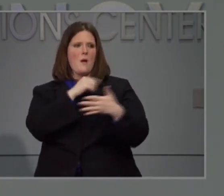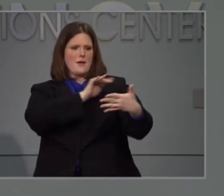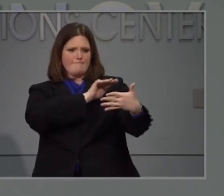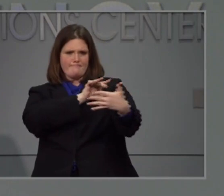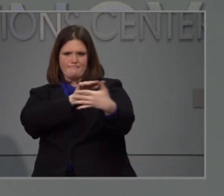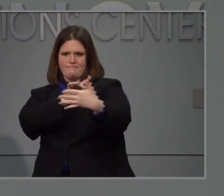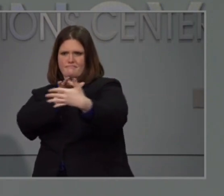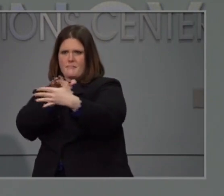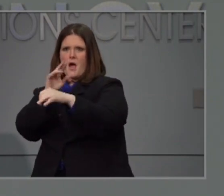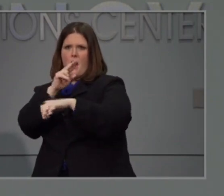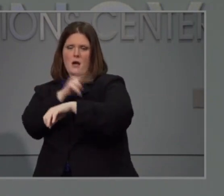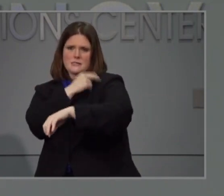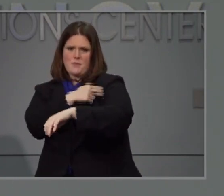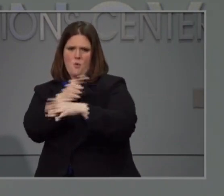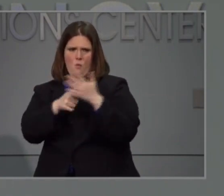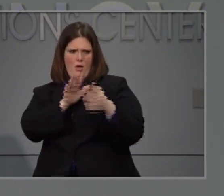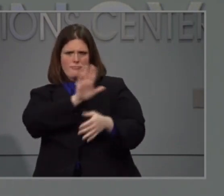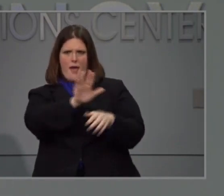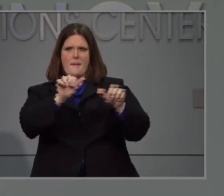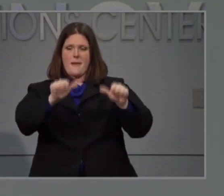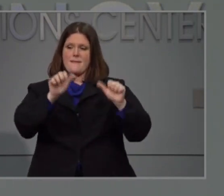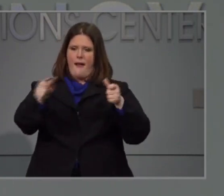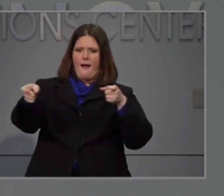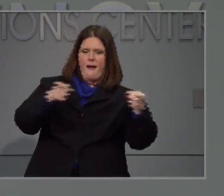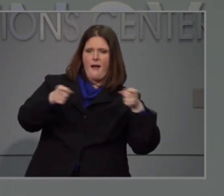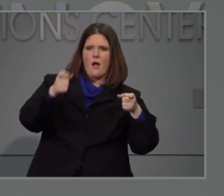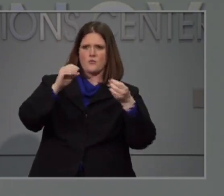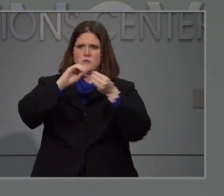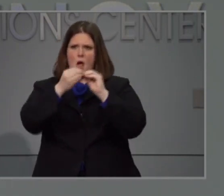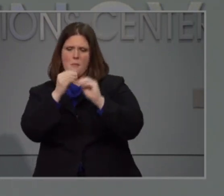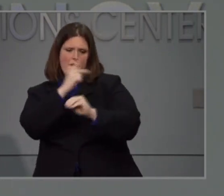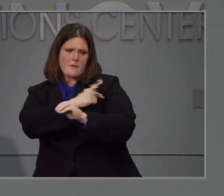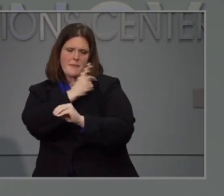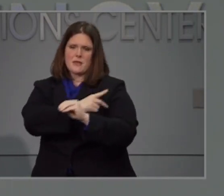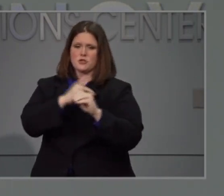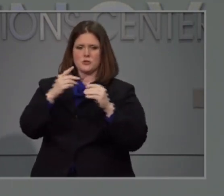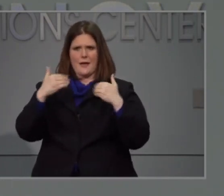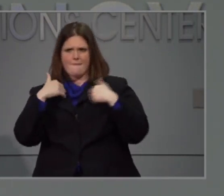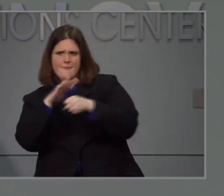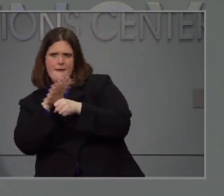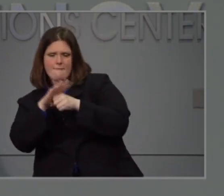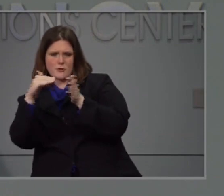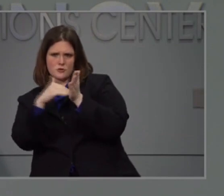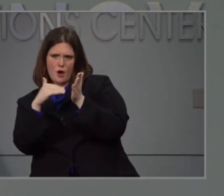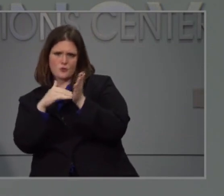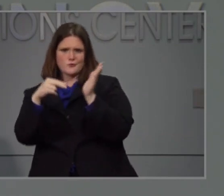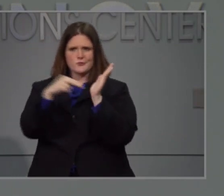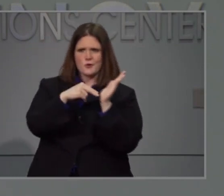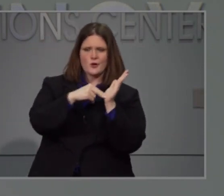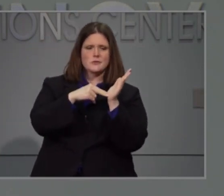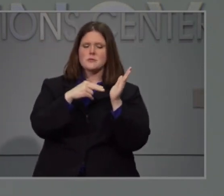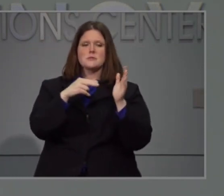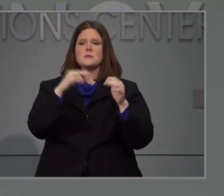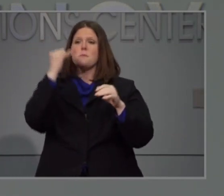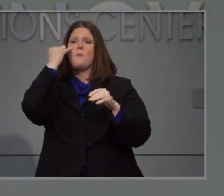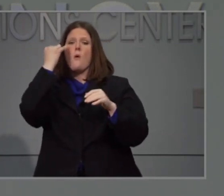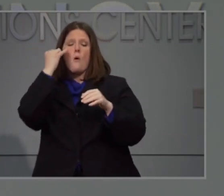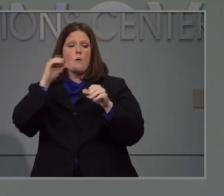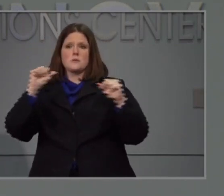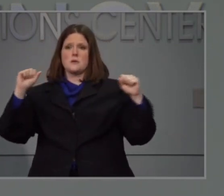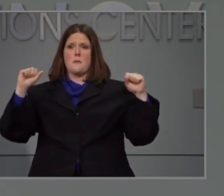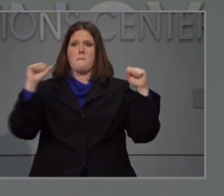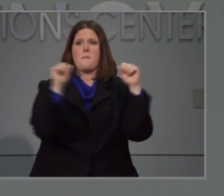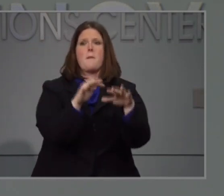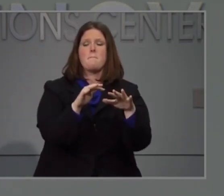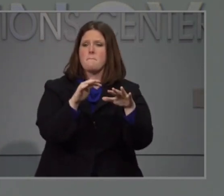we have, a fluctuation even up or down of 100 people, still we have a lot